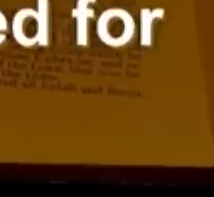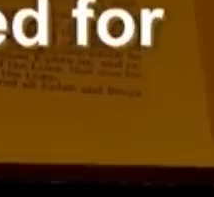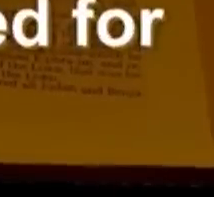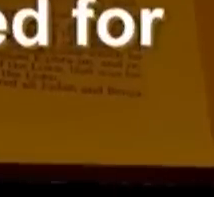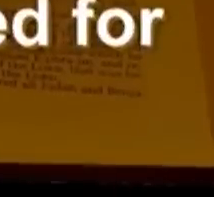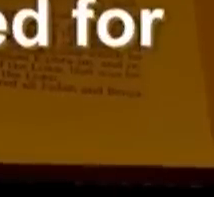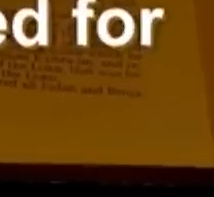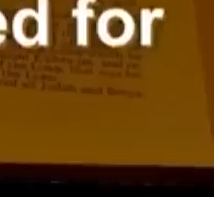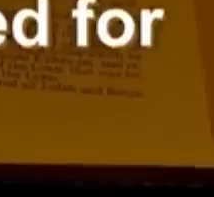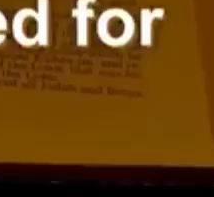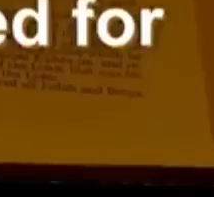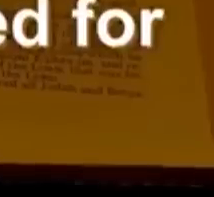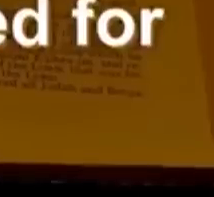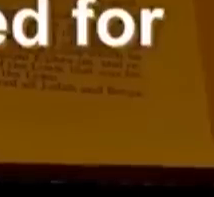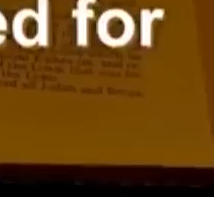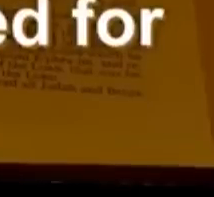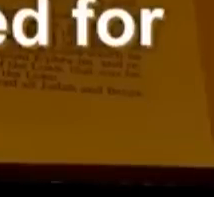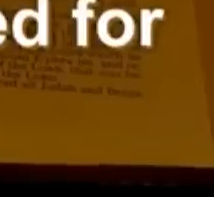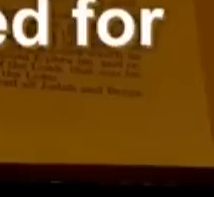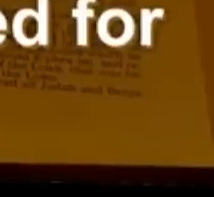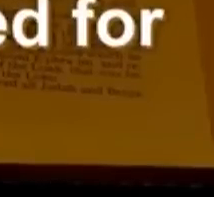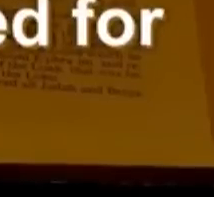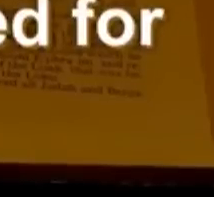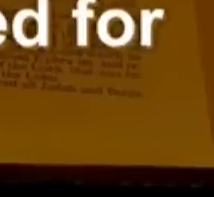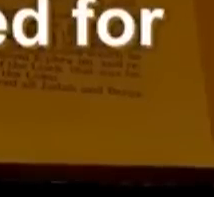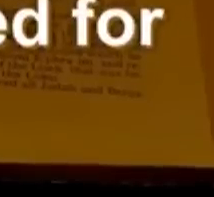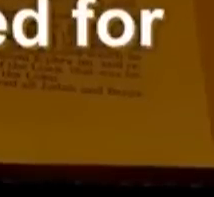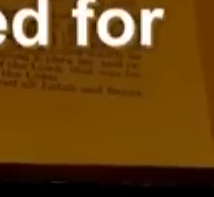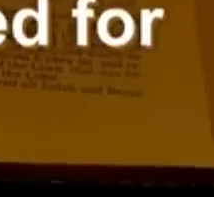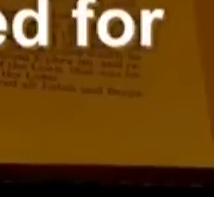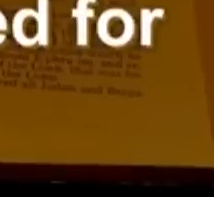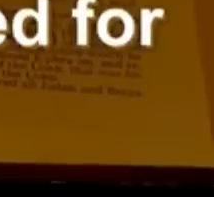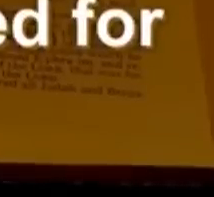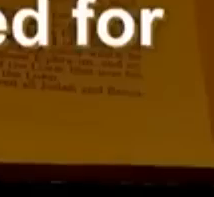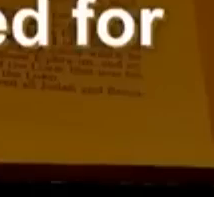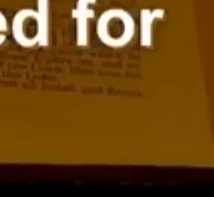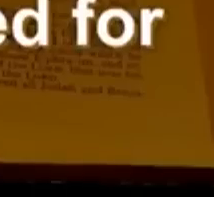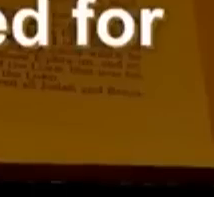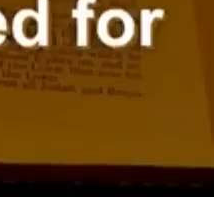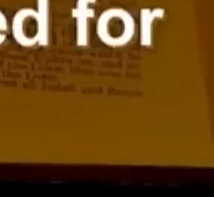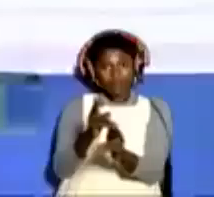he shall be a vessel unto honor,